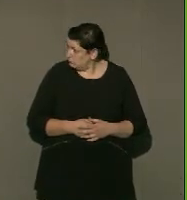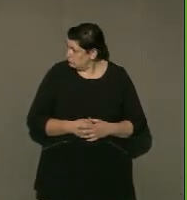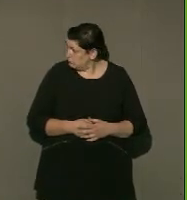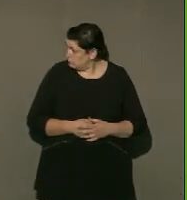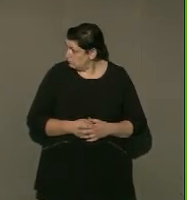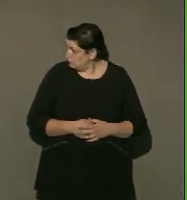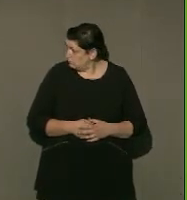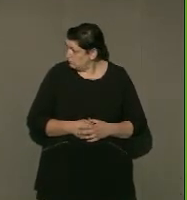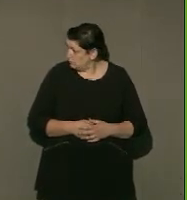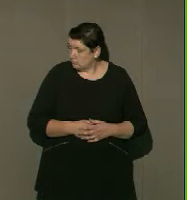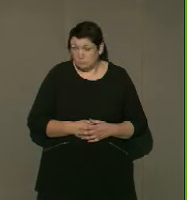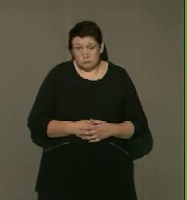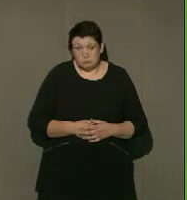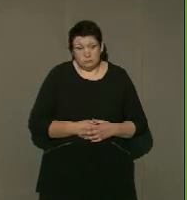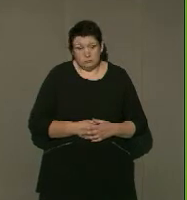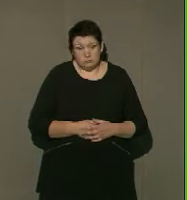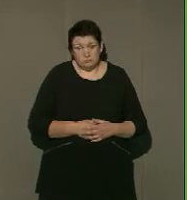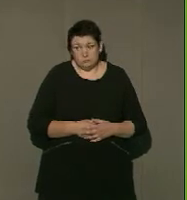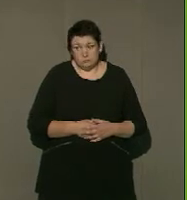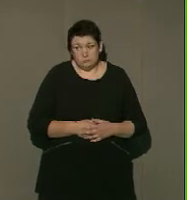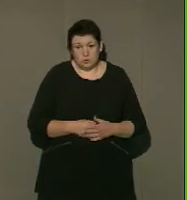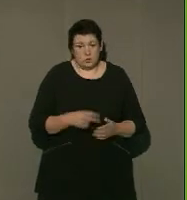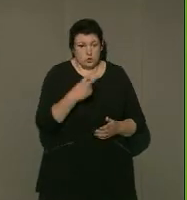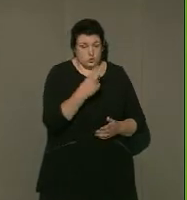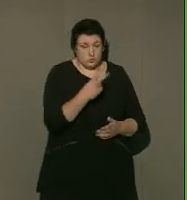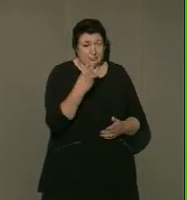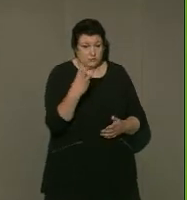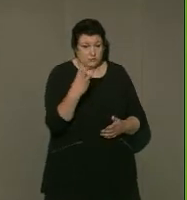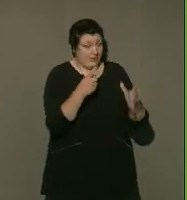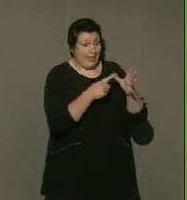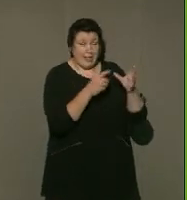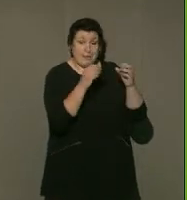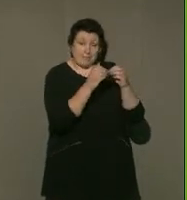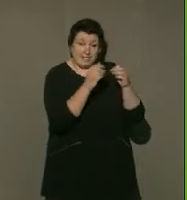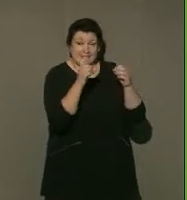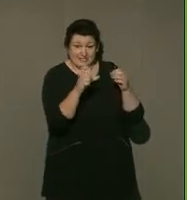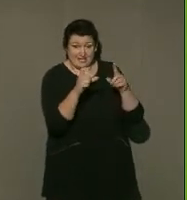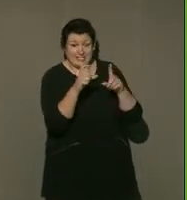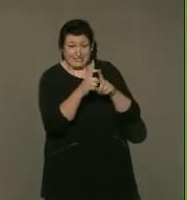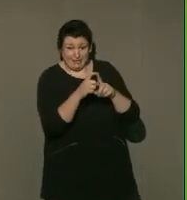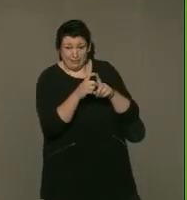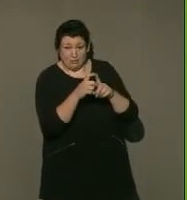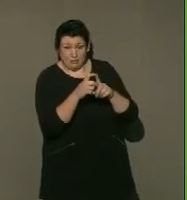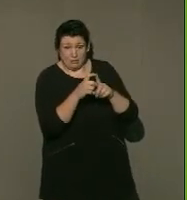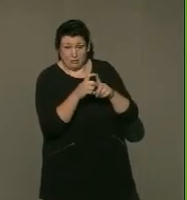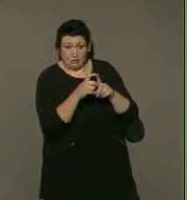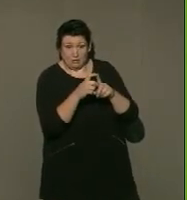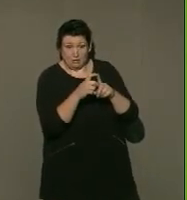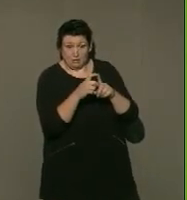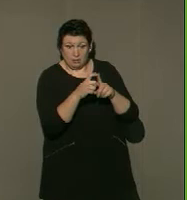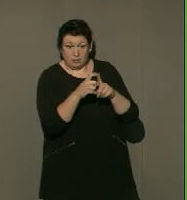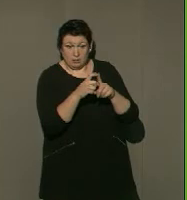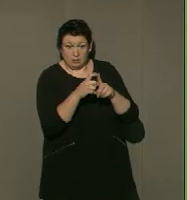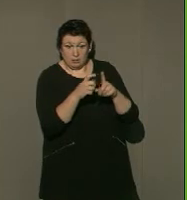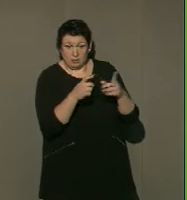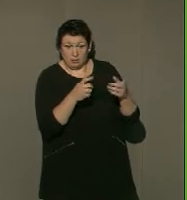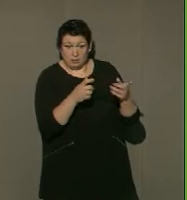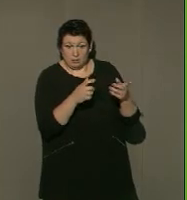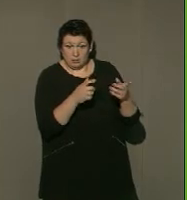It's to have 23A, B and C and D of motion